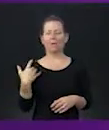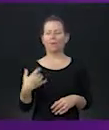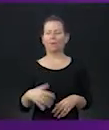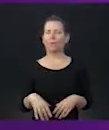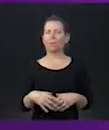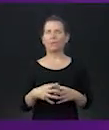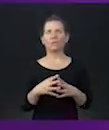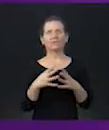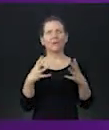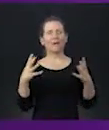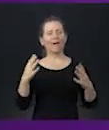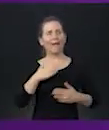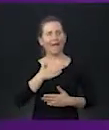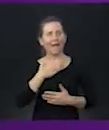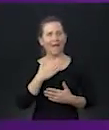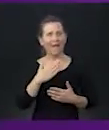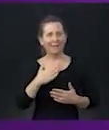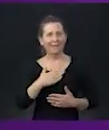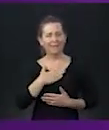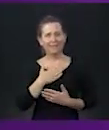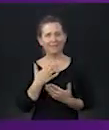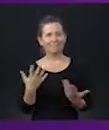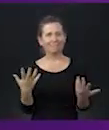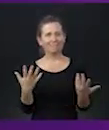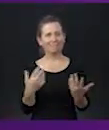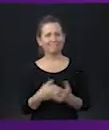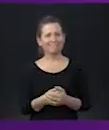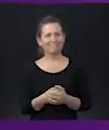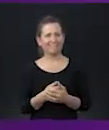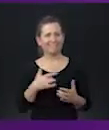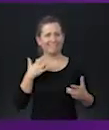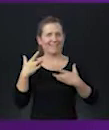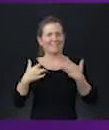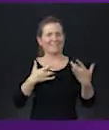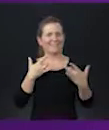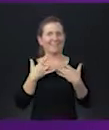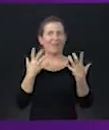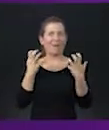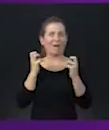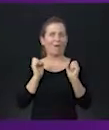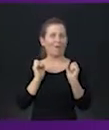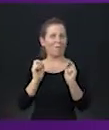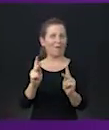I just felt so happy,